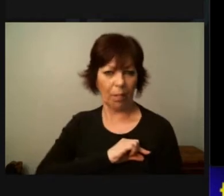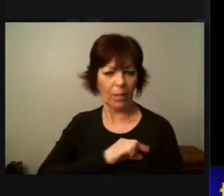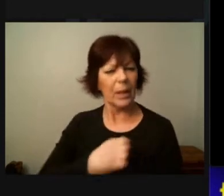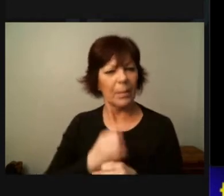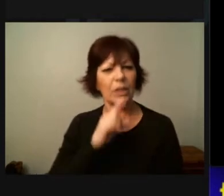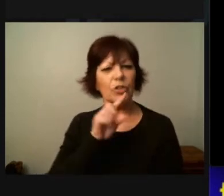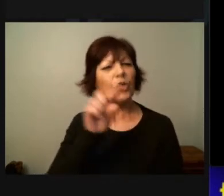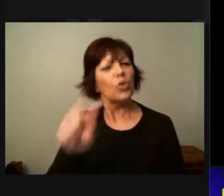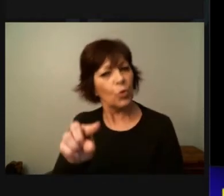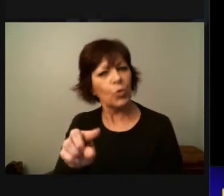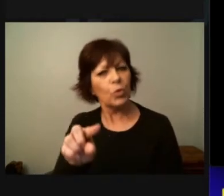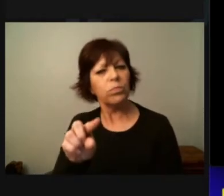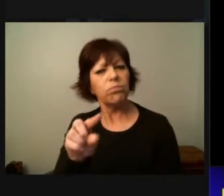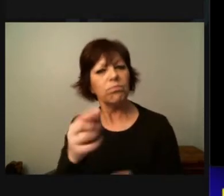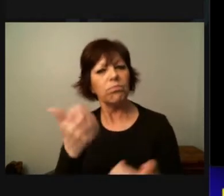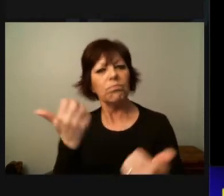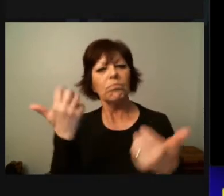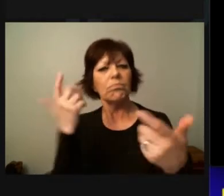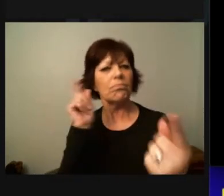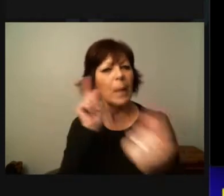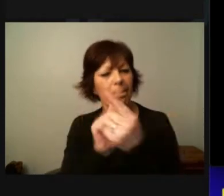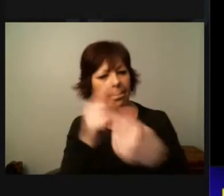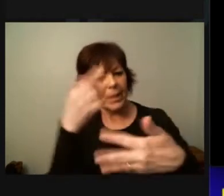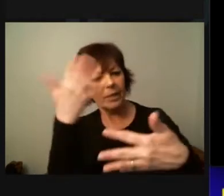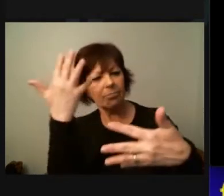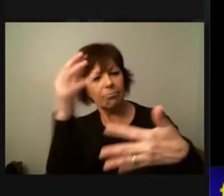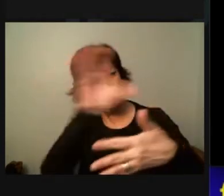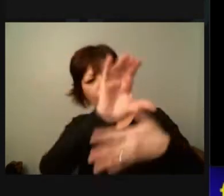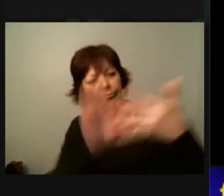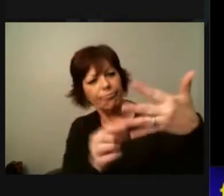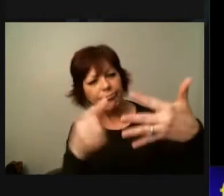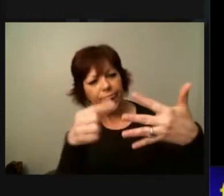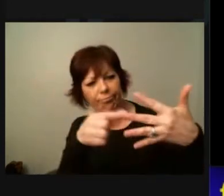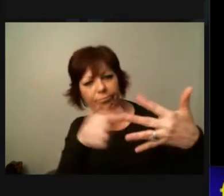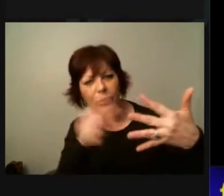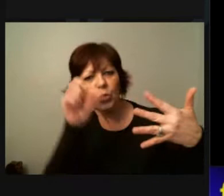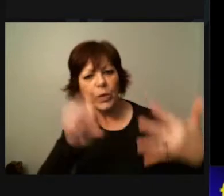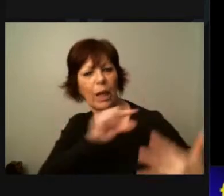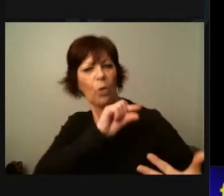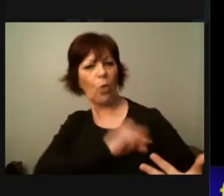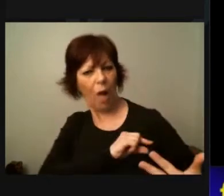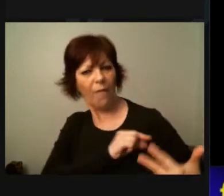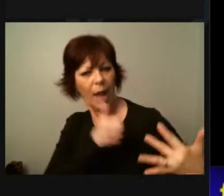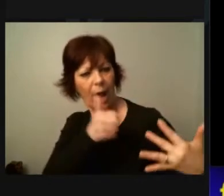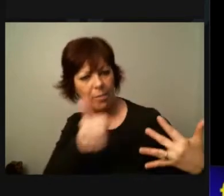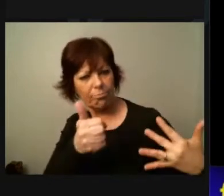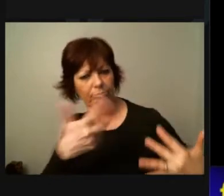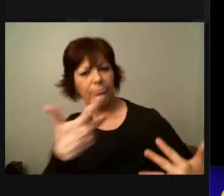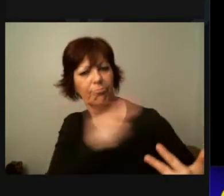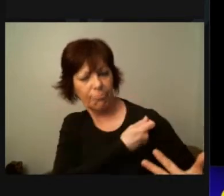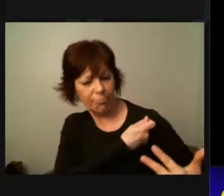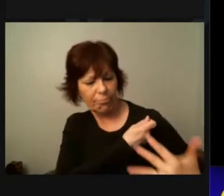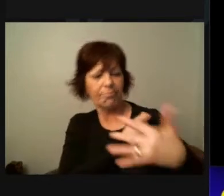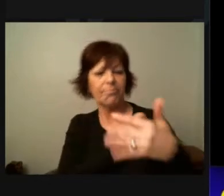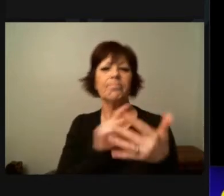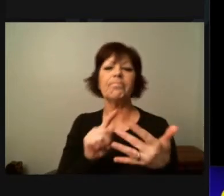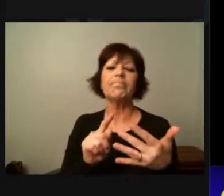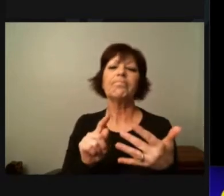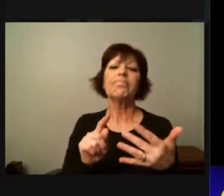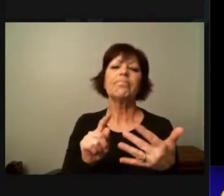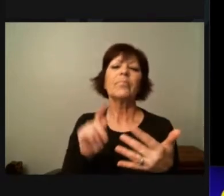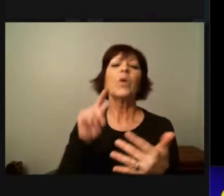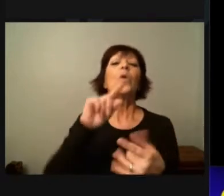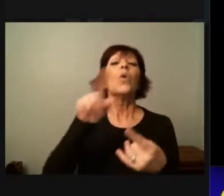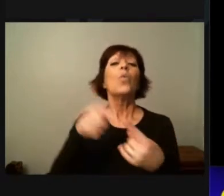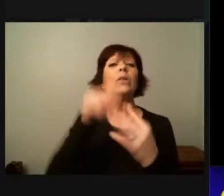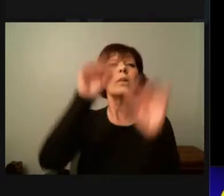that you fall into the categories of people that have been given the green light to come and get a vaccine. So when